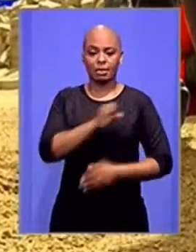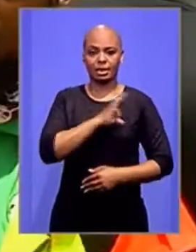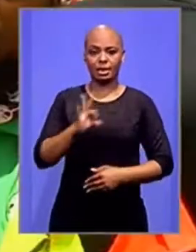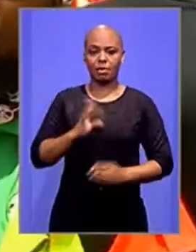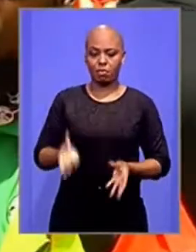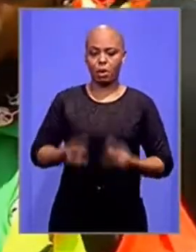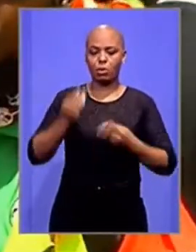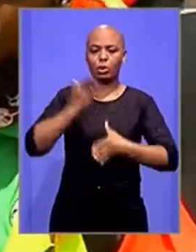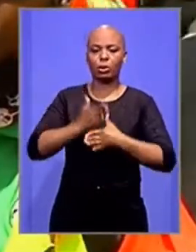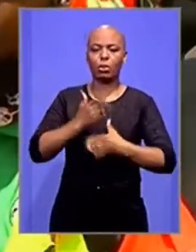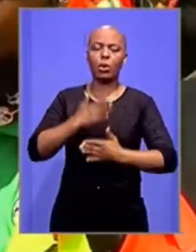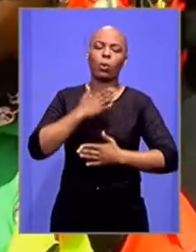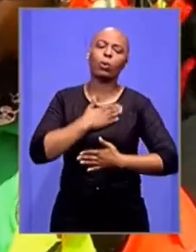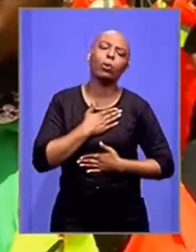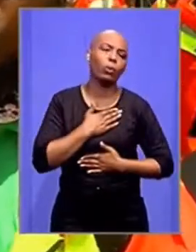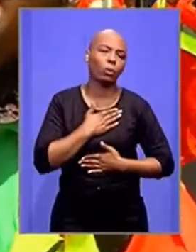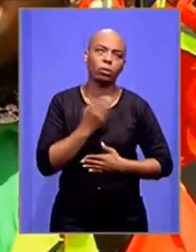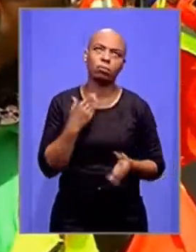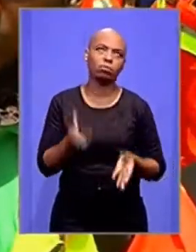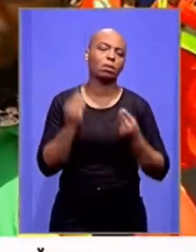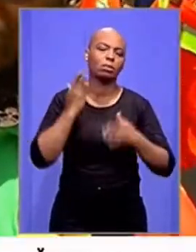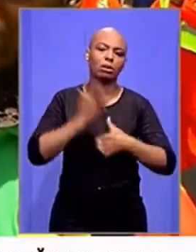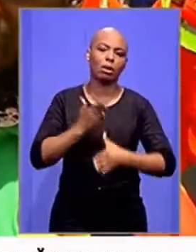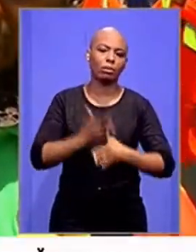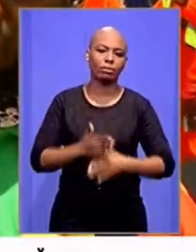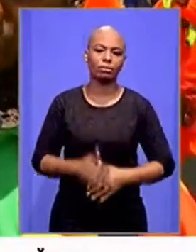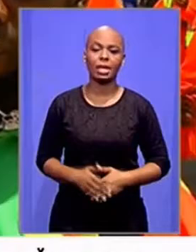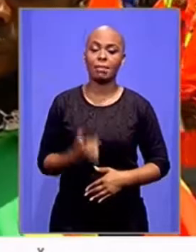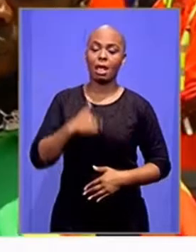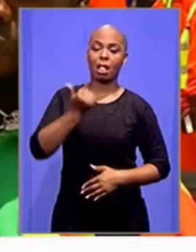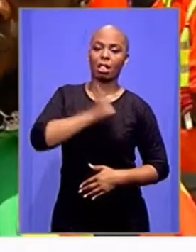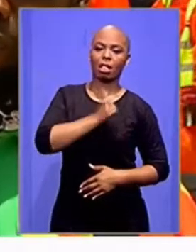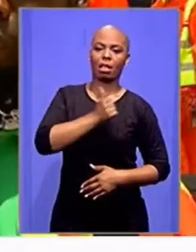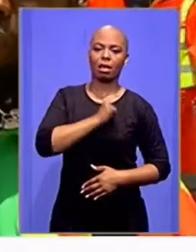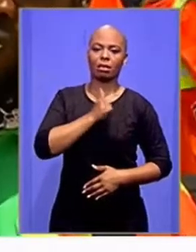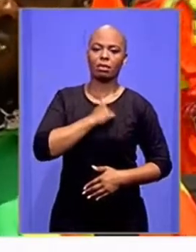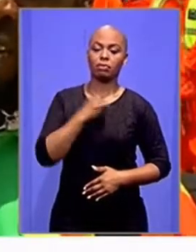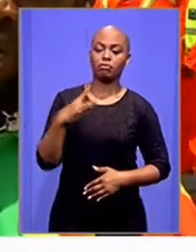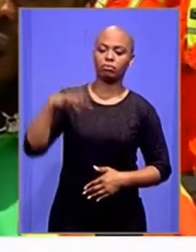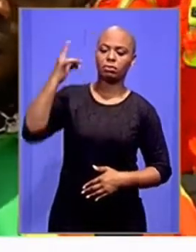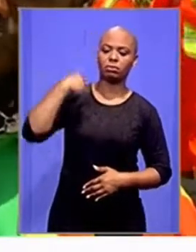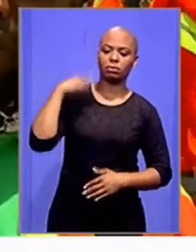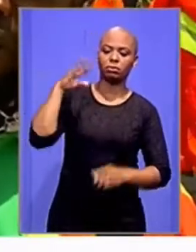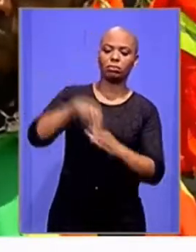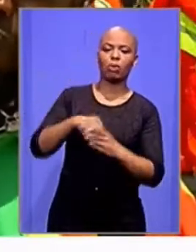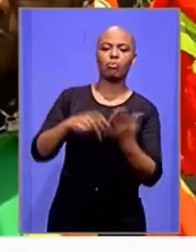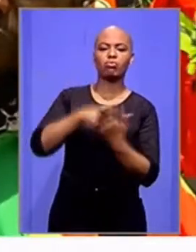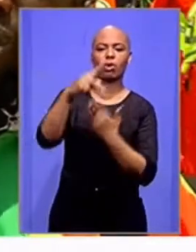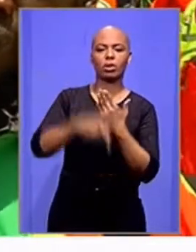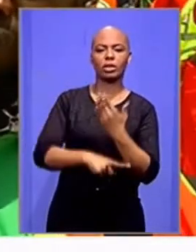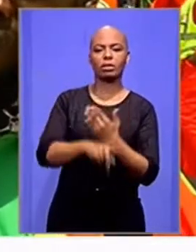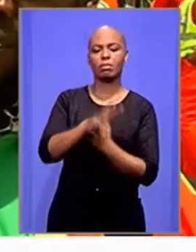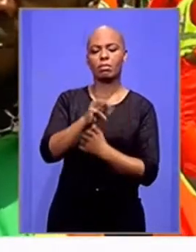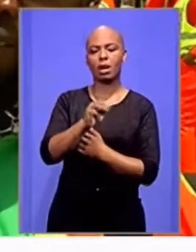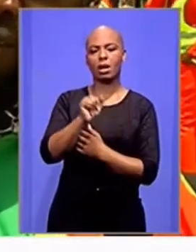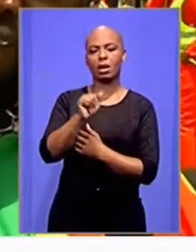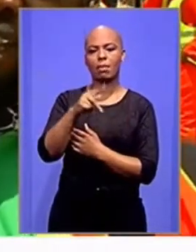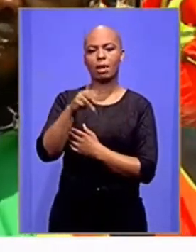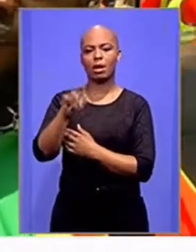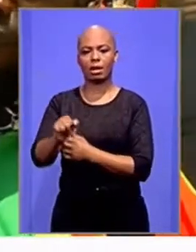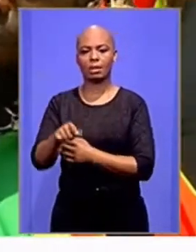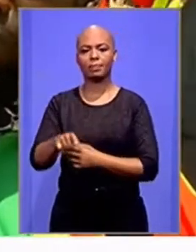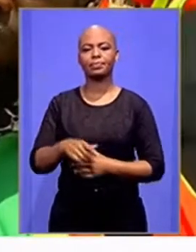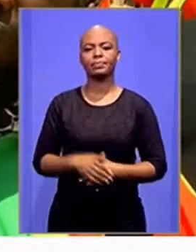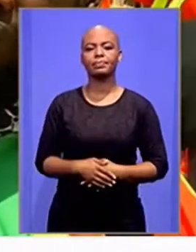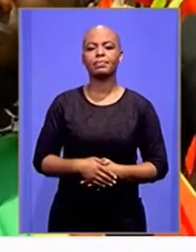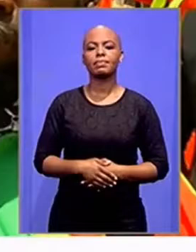ile ka ikwa ke le motlotlo o ba ona ka ra karolo ya mmereko wa project ya mawaka bjalo ka moholofadi